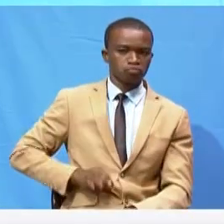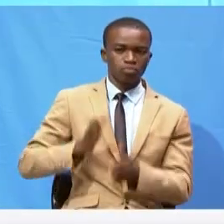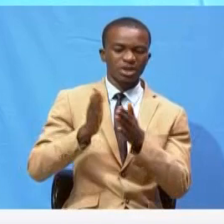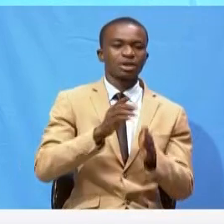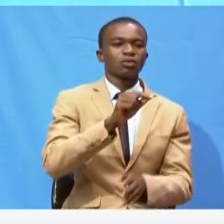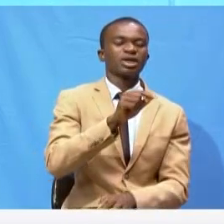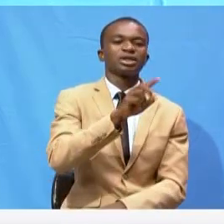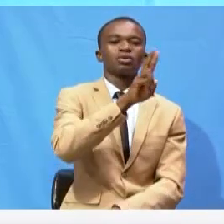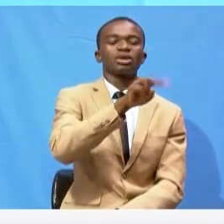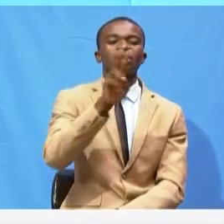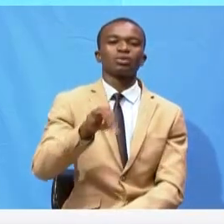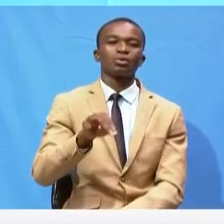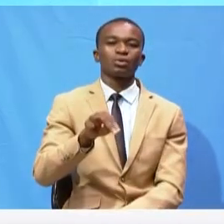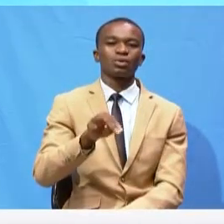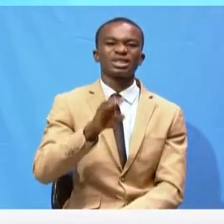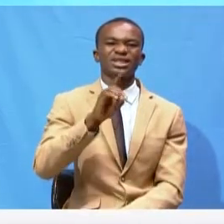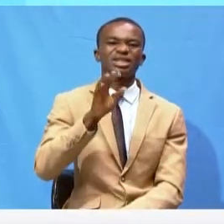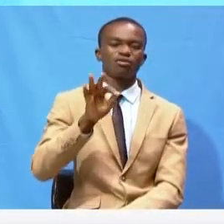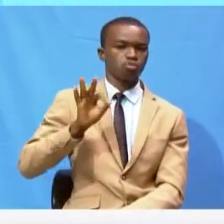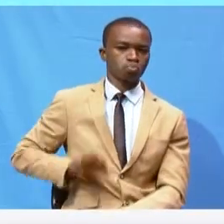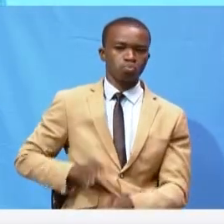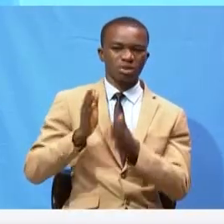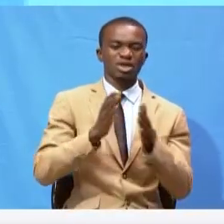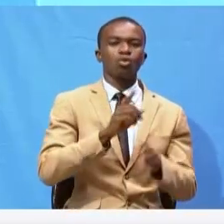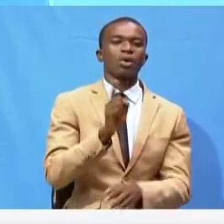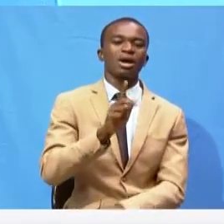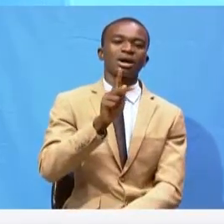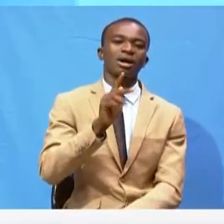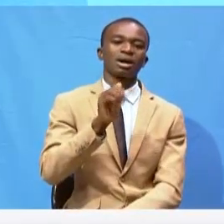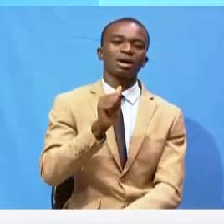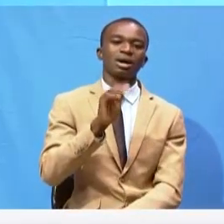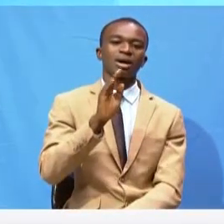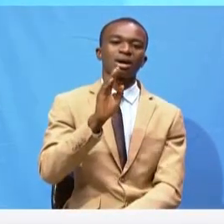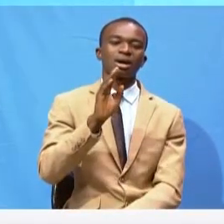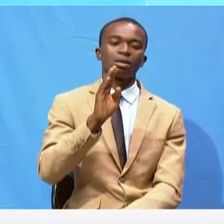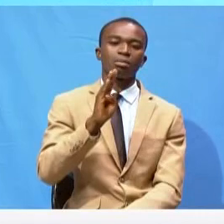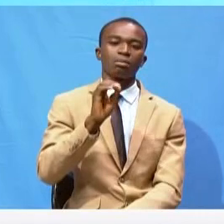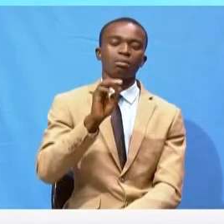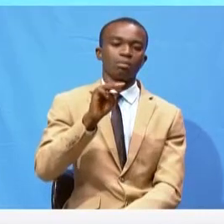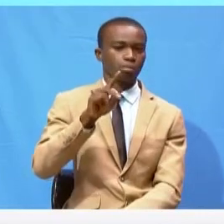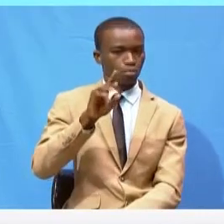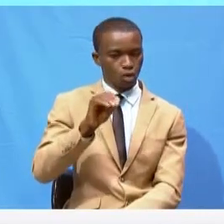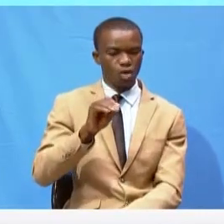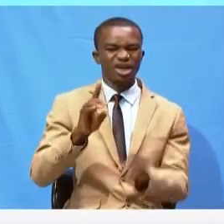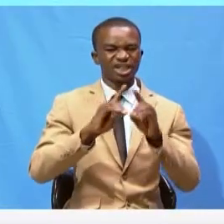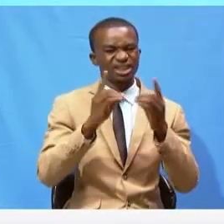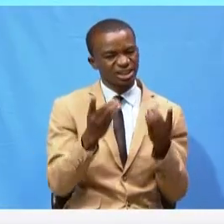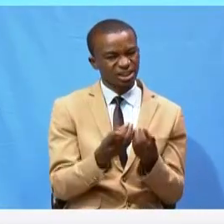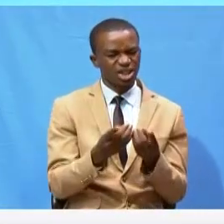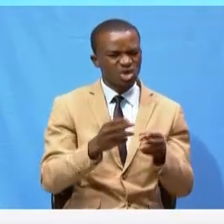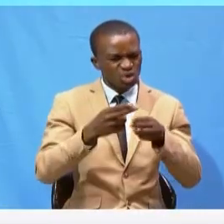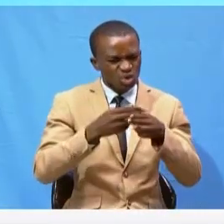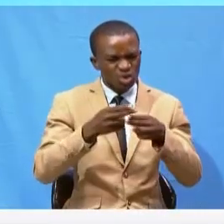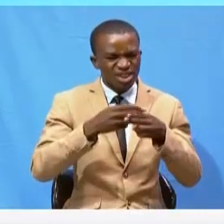Development Fund in Kabompo District that they will soon be connected to the national electricity grid. Speaking when